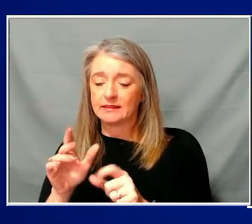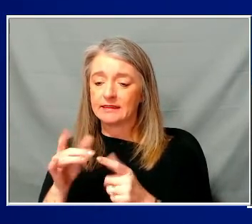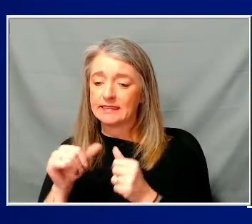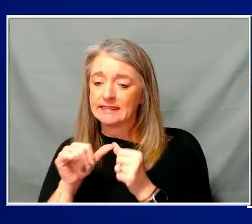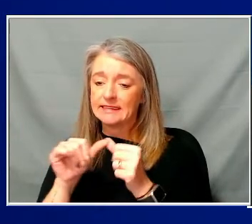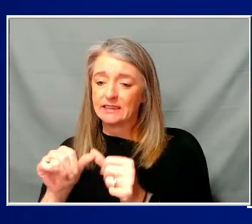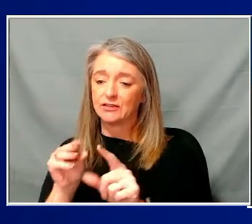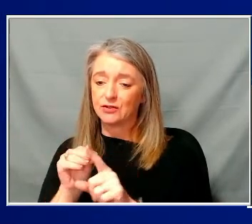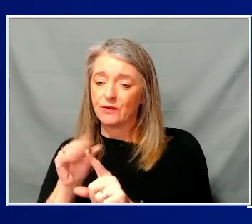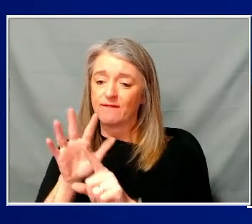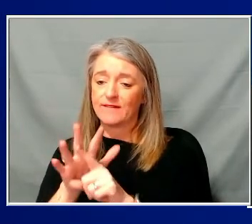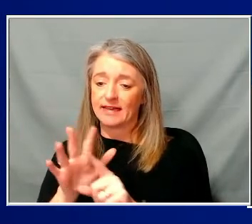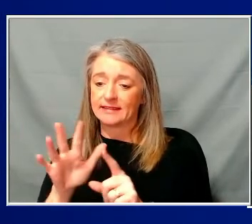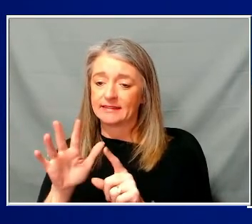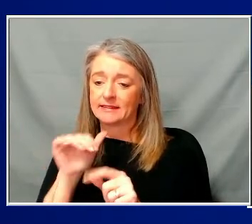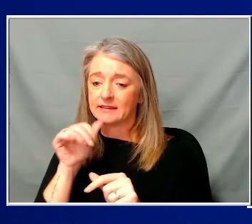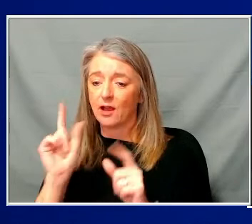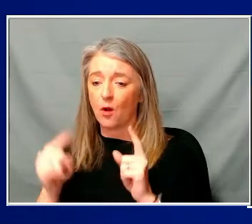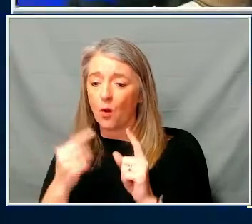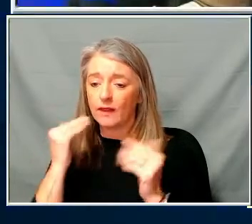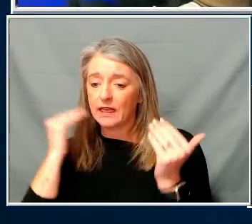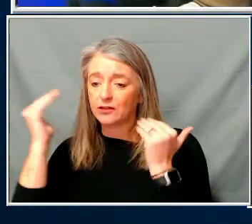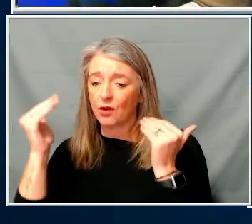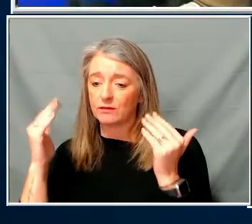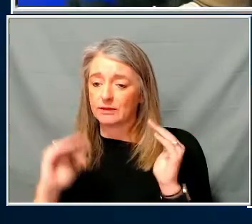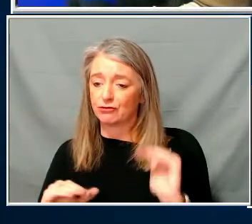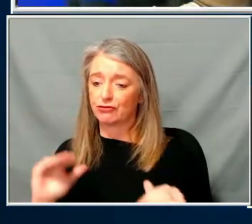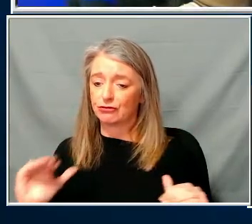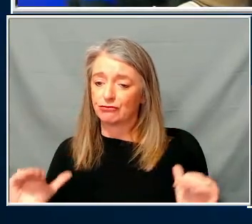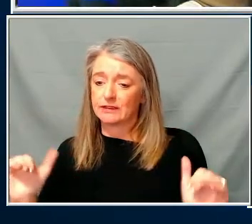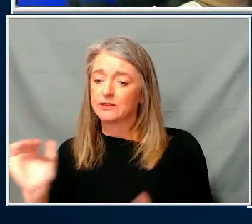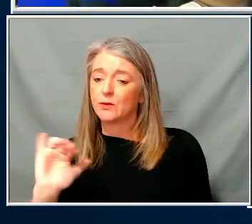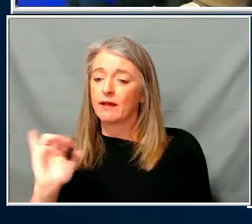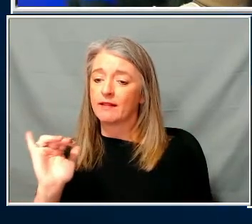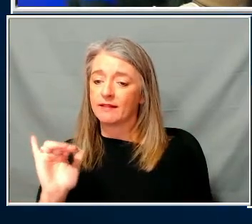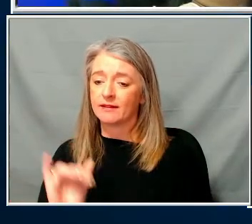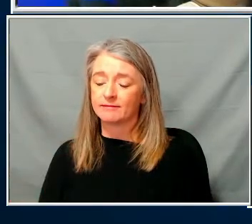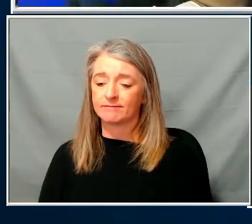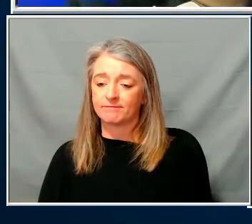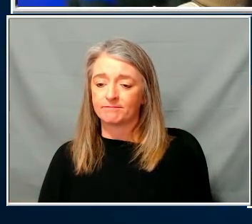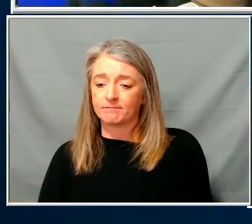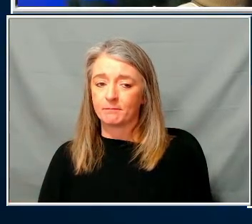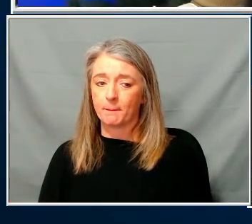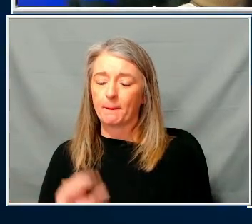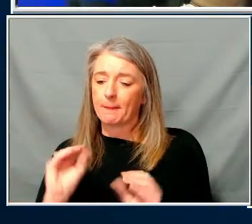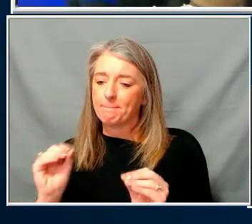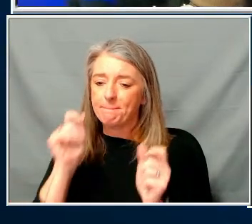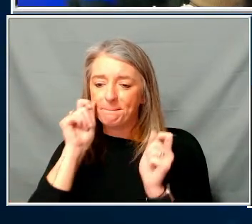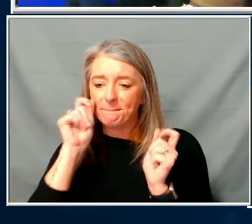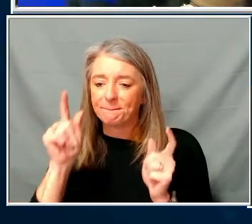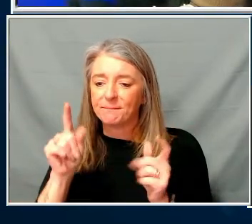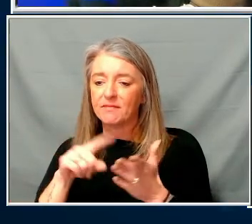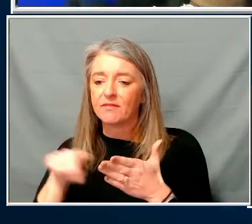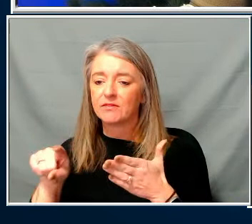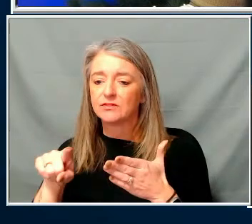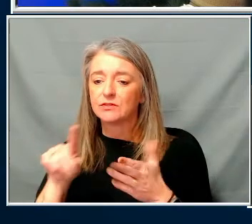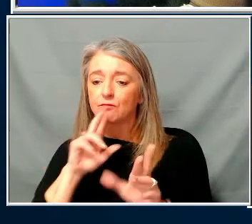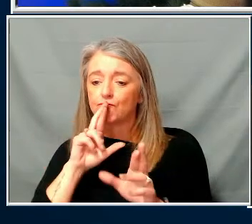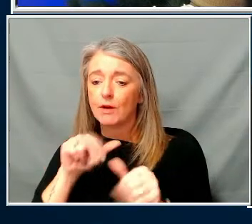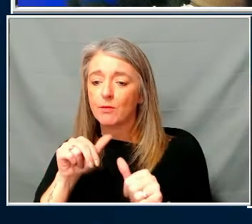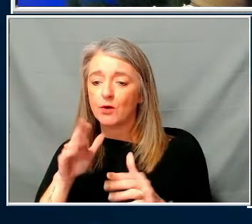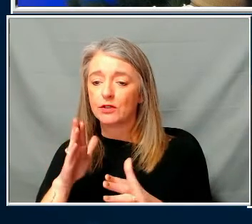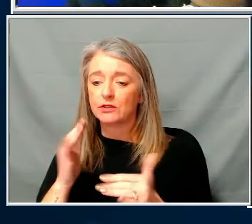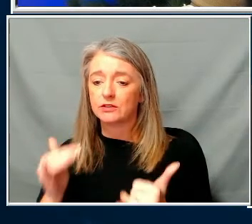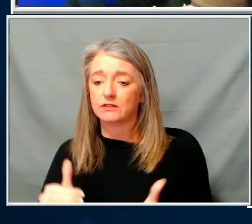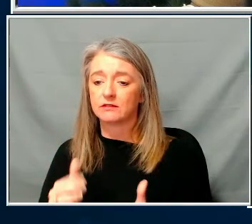affect not only adults, but children as well. Absolutely. No surprise to learn that. Yeah. I want to check and see if we have any reporters on the line